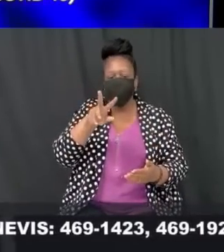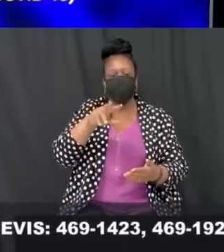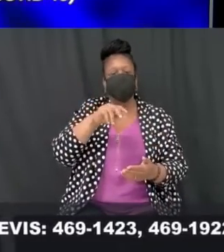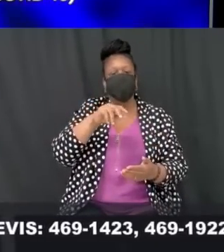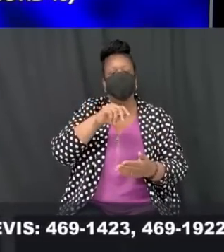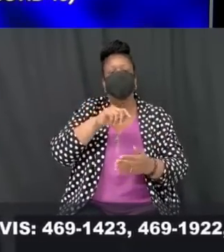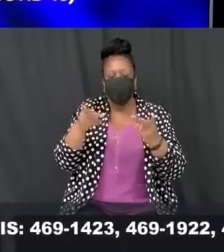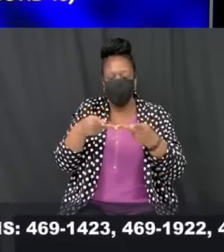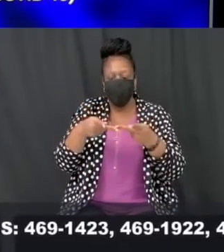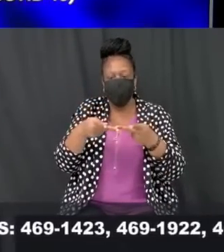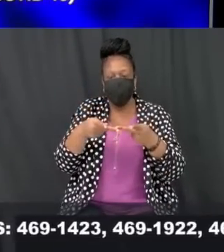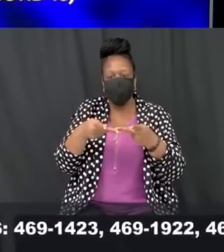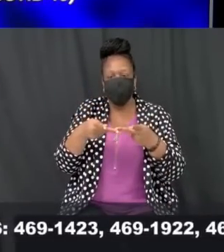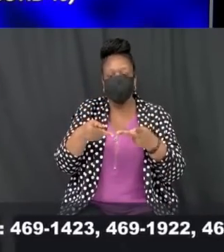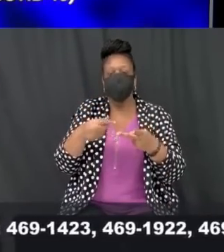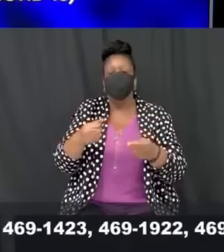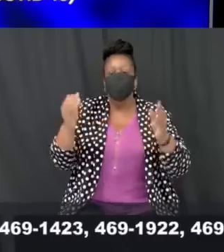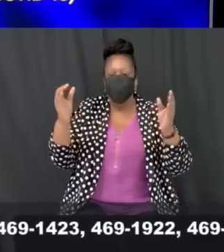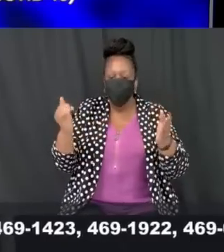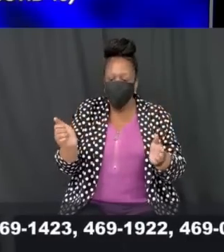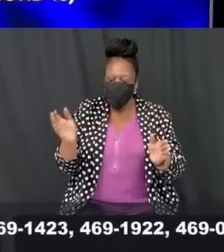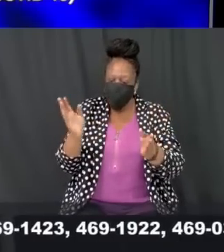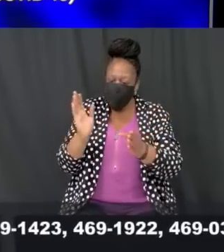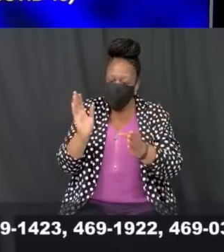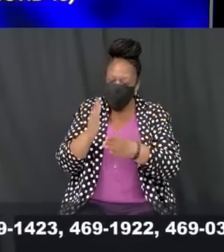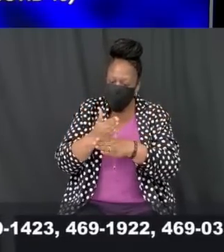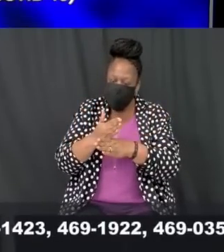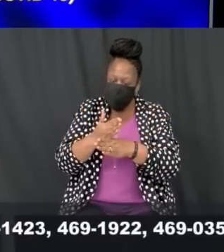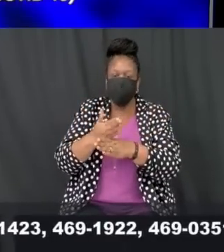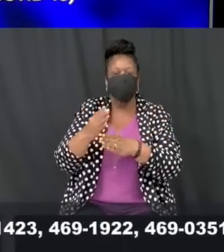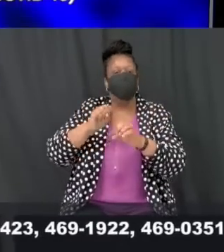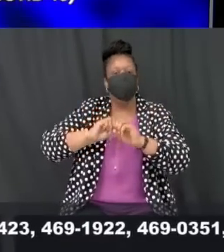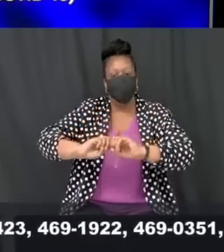in providing relevant information